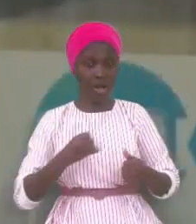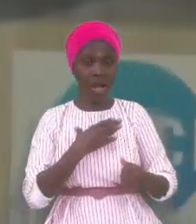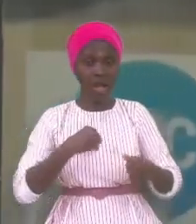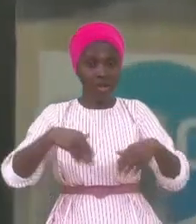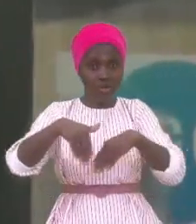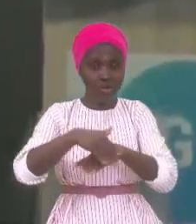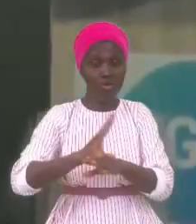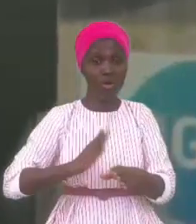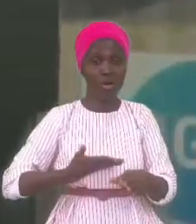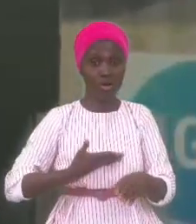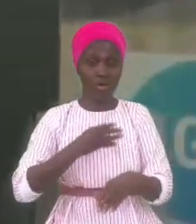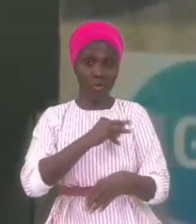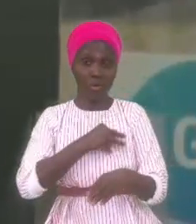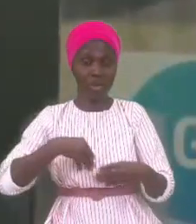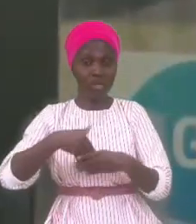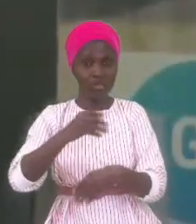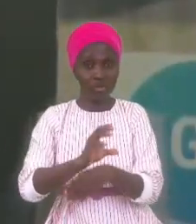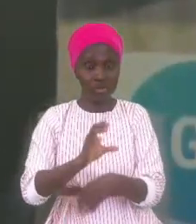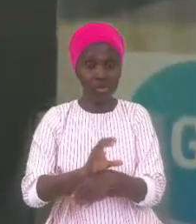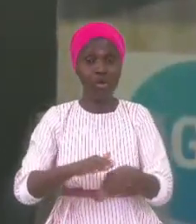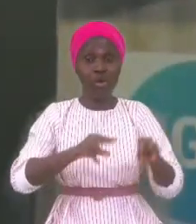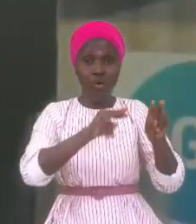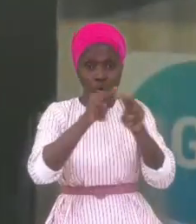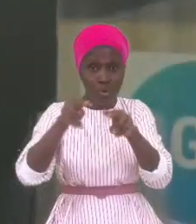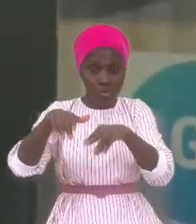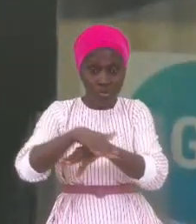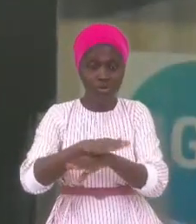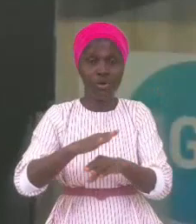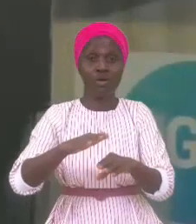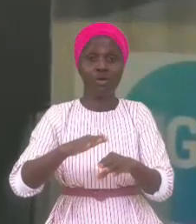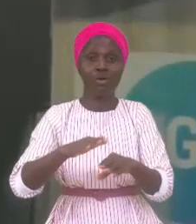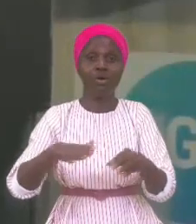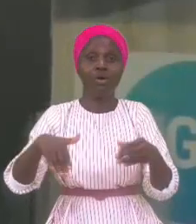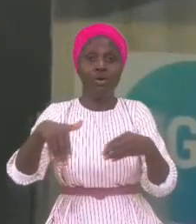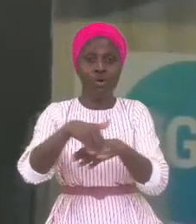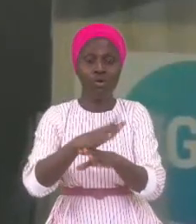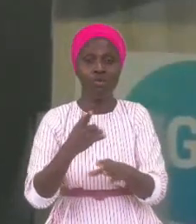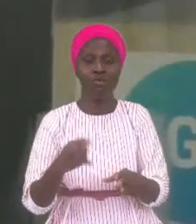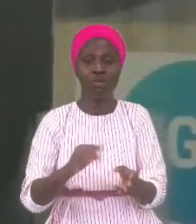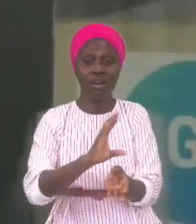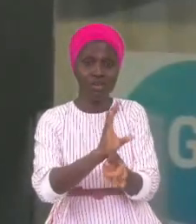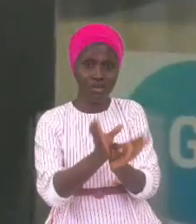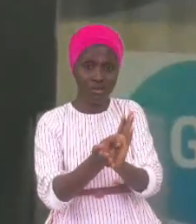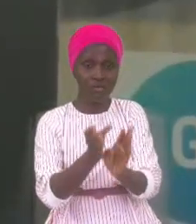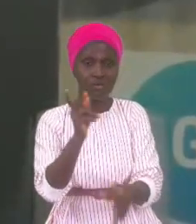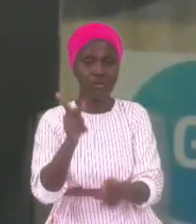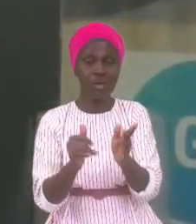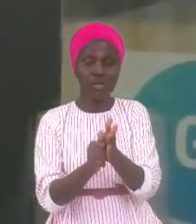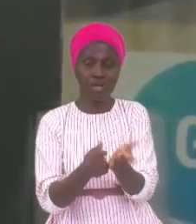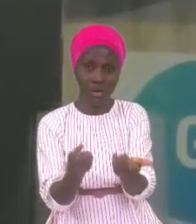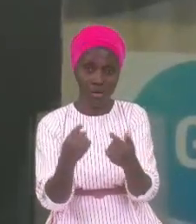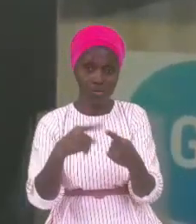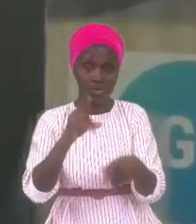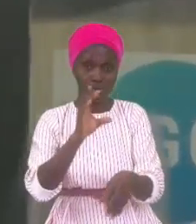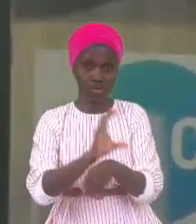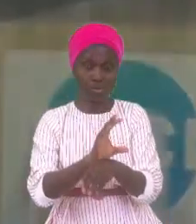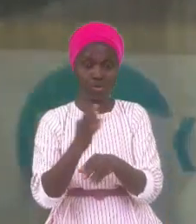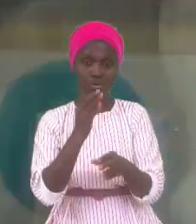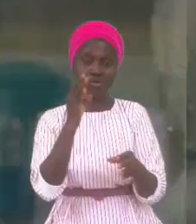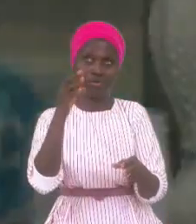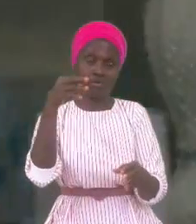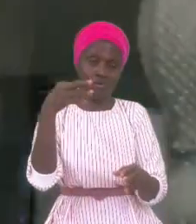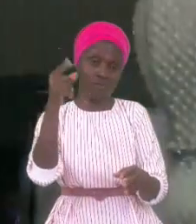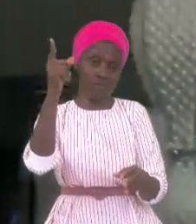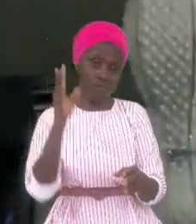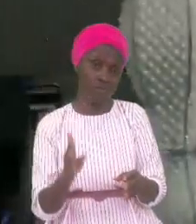Watchful over the members. Watchful over the converts that are coming into the kingdom of God. In Acts of the Apostles